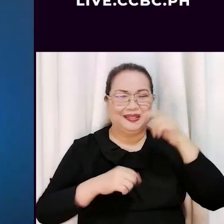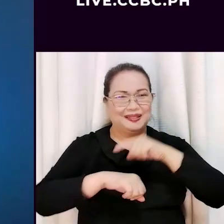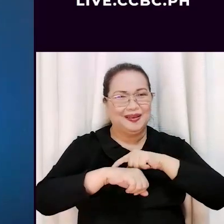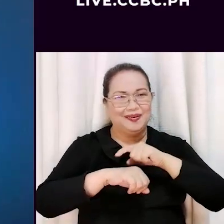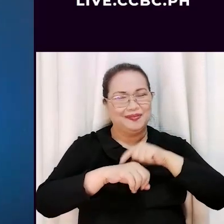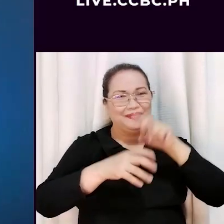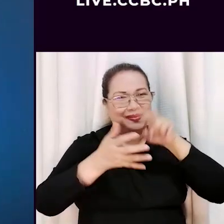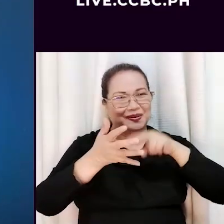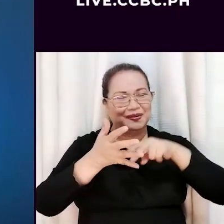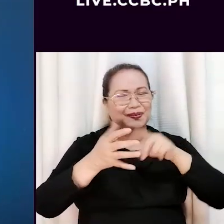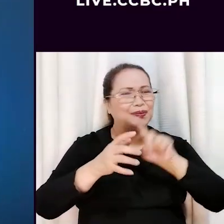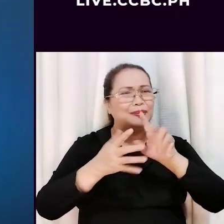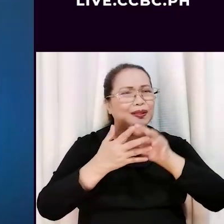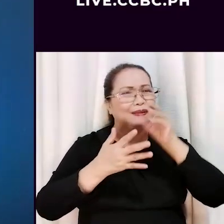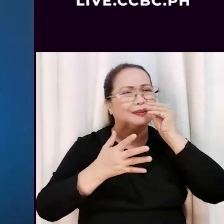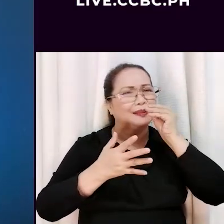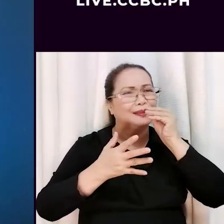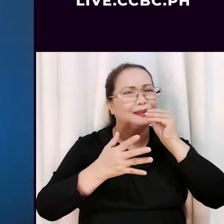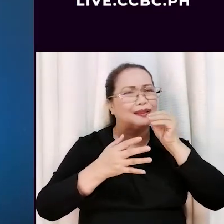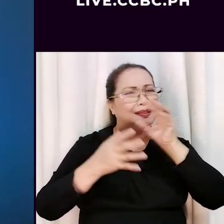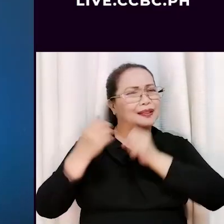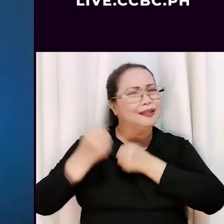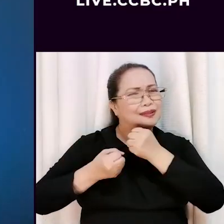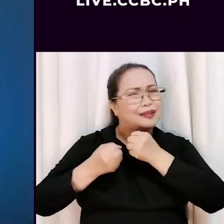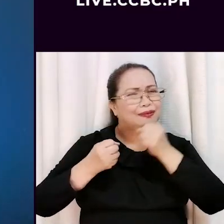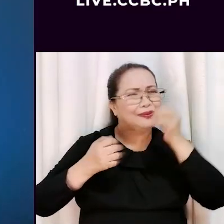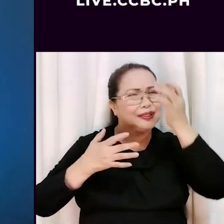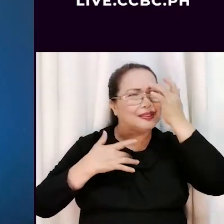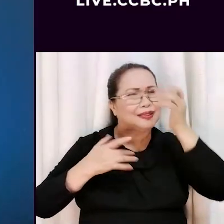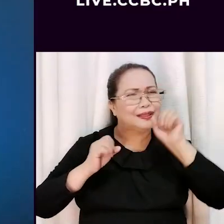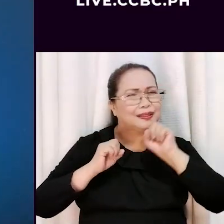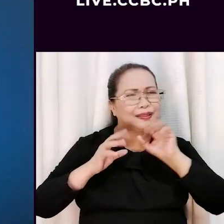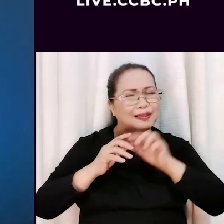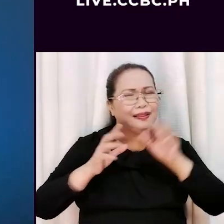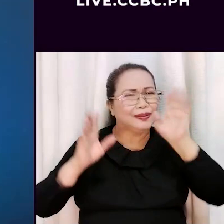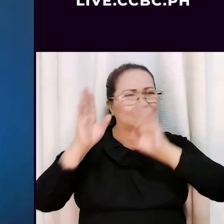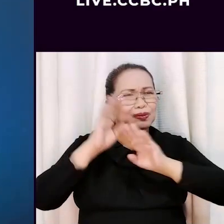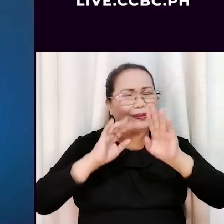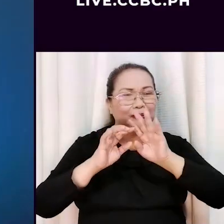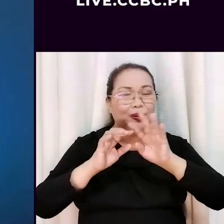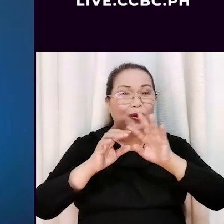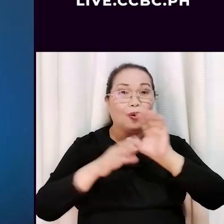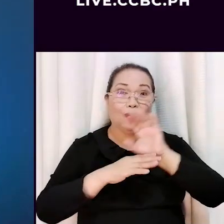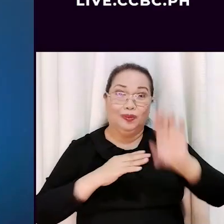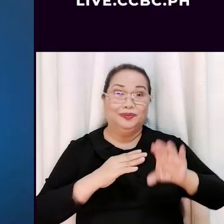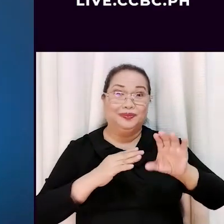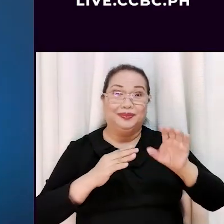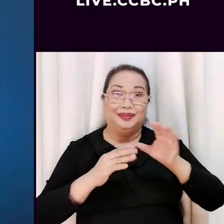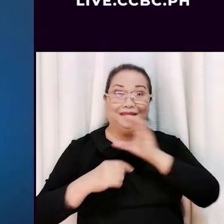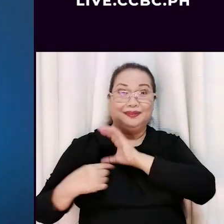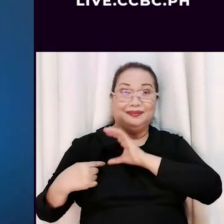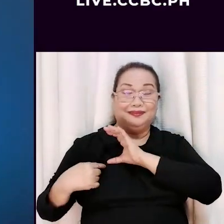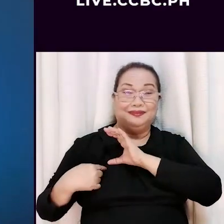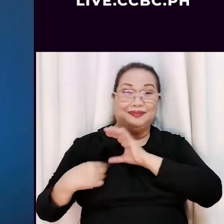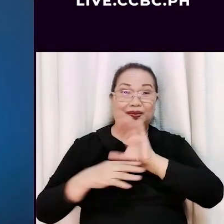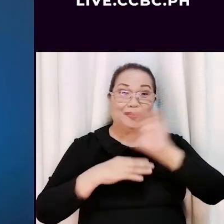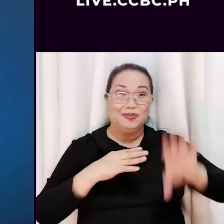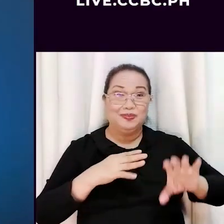say what we learned from him. Affliction brings about completed character. We read that in James chapter